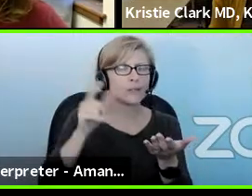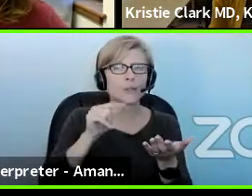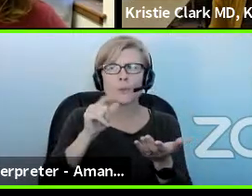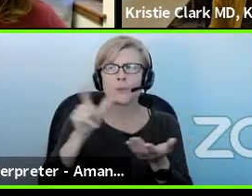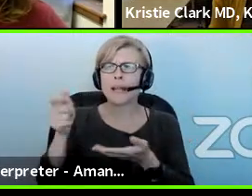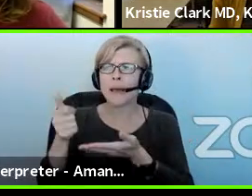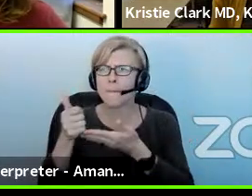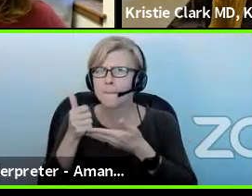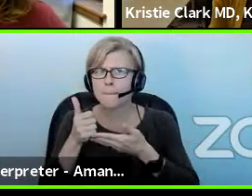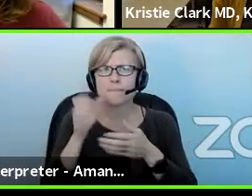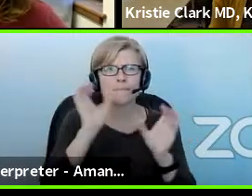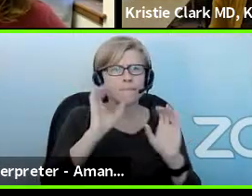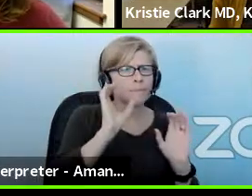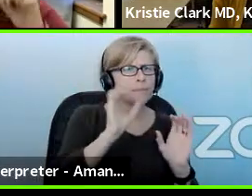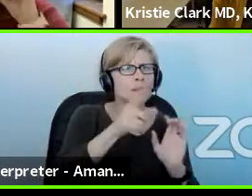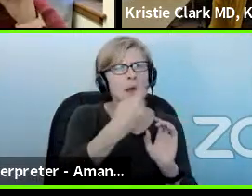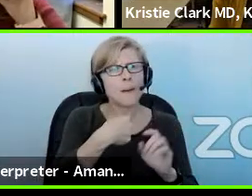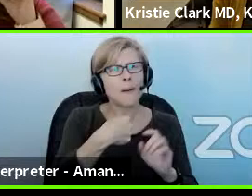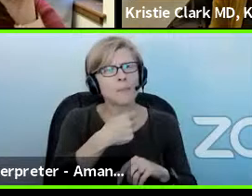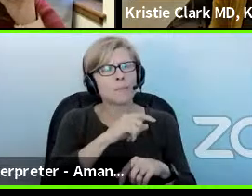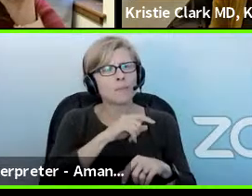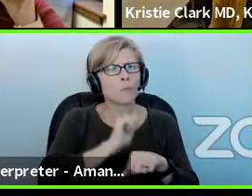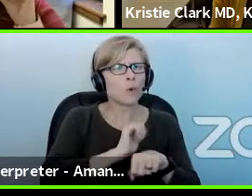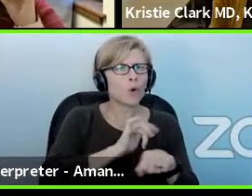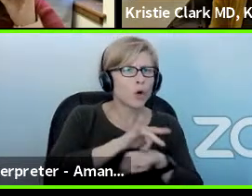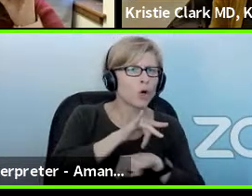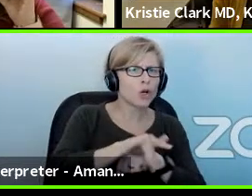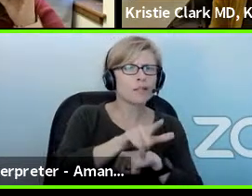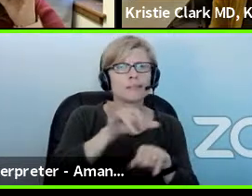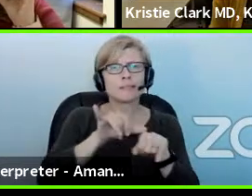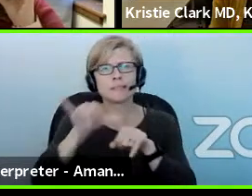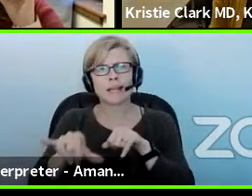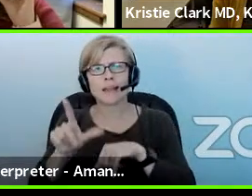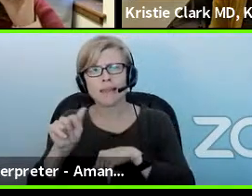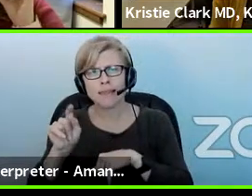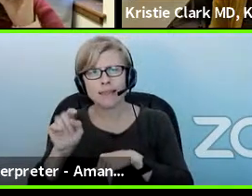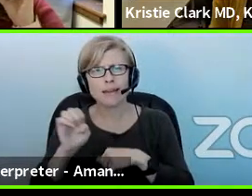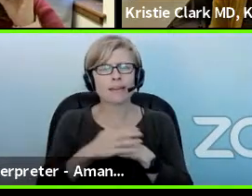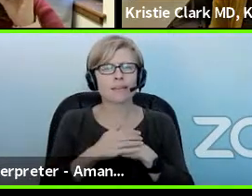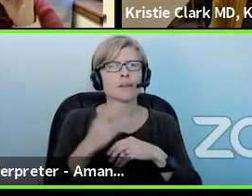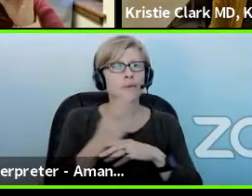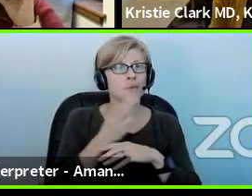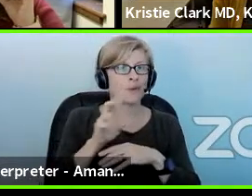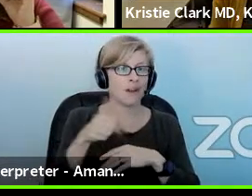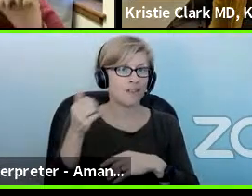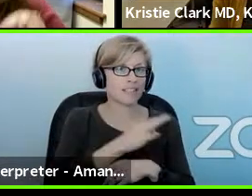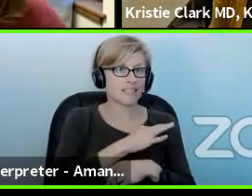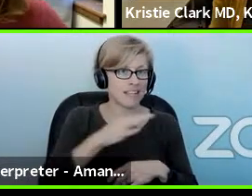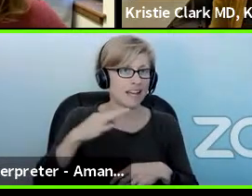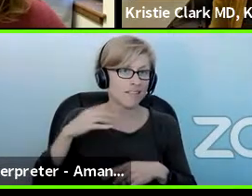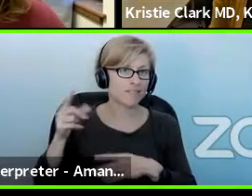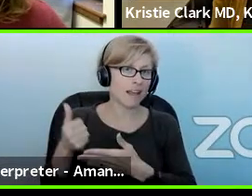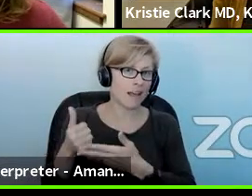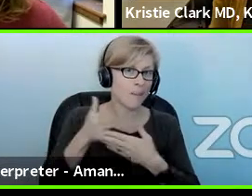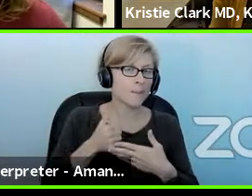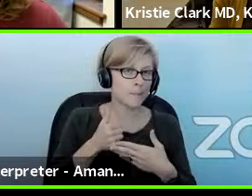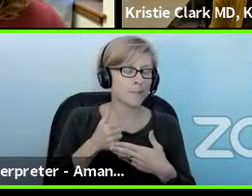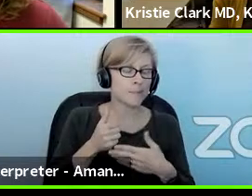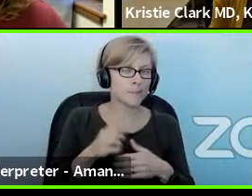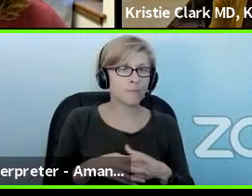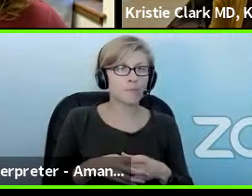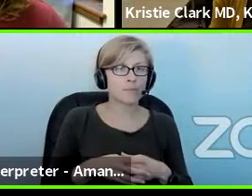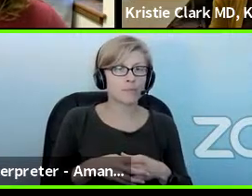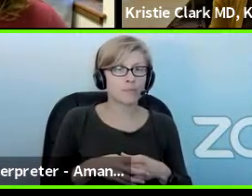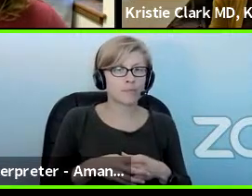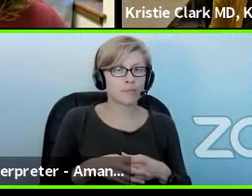assist with this, come in early or stay late and things like that, and utilize other staff members to help out. But I